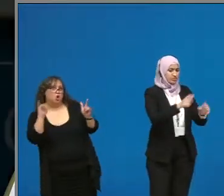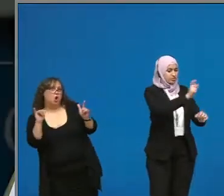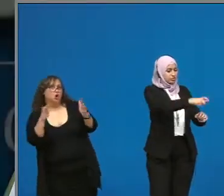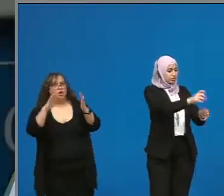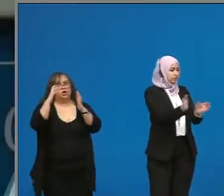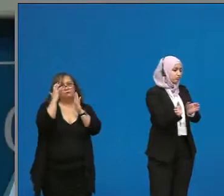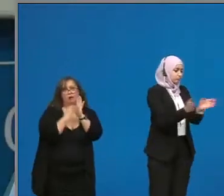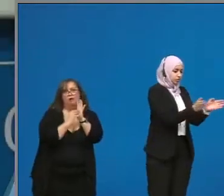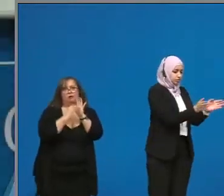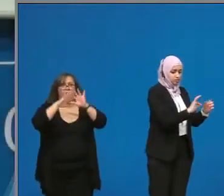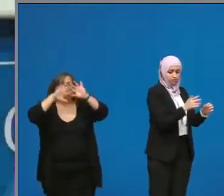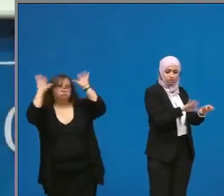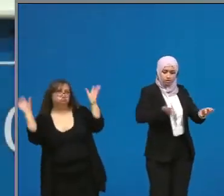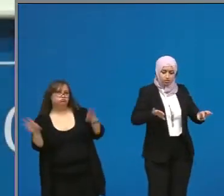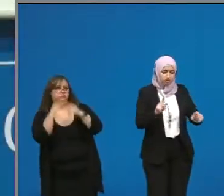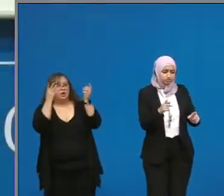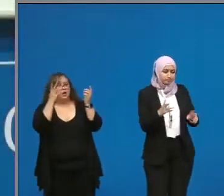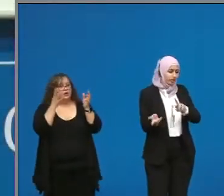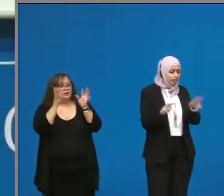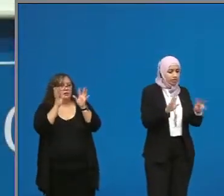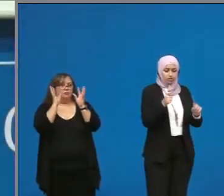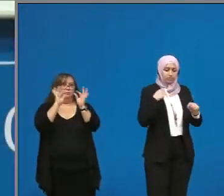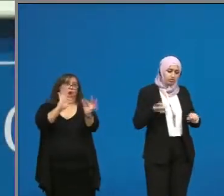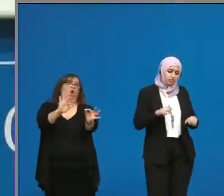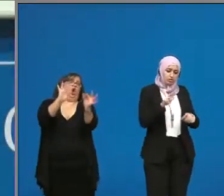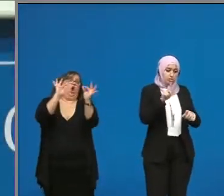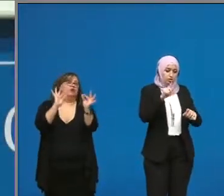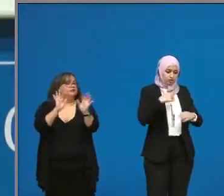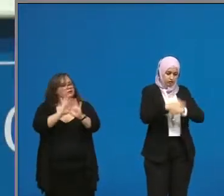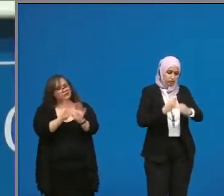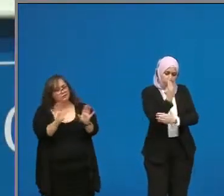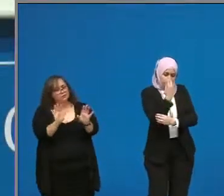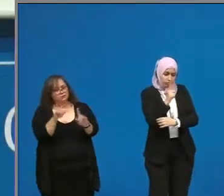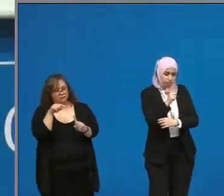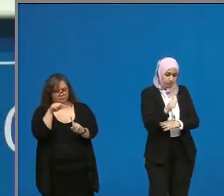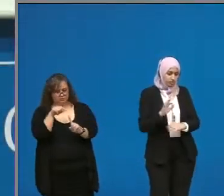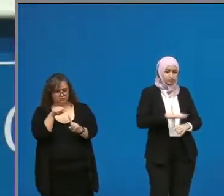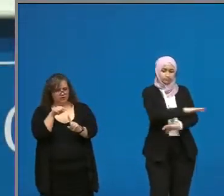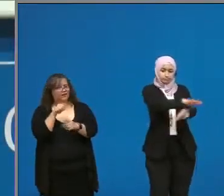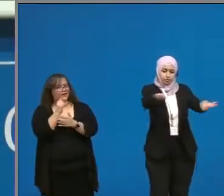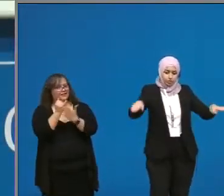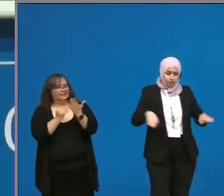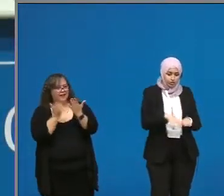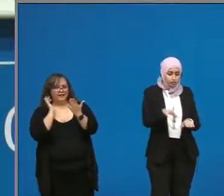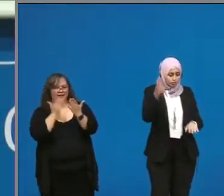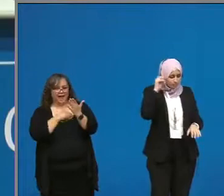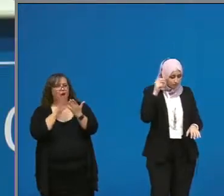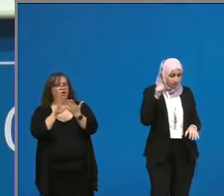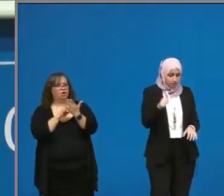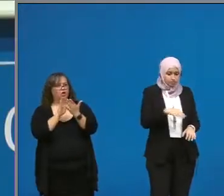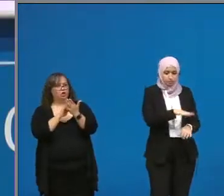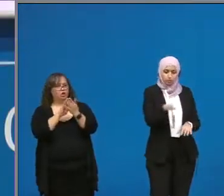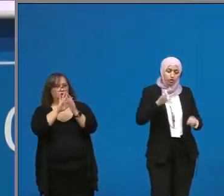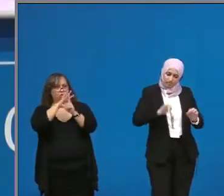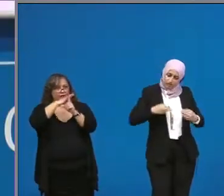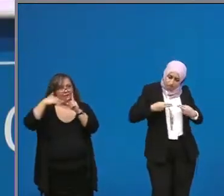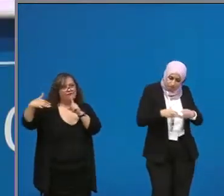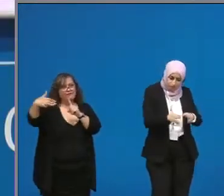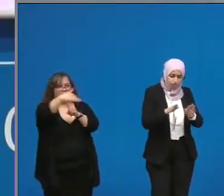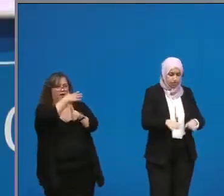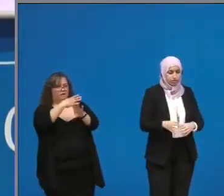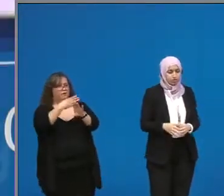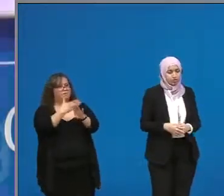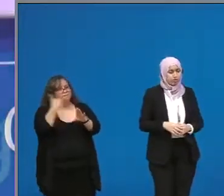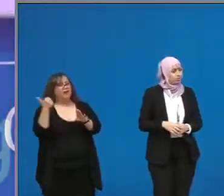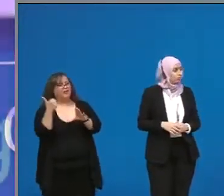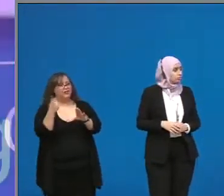is about designing our learning scenarios better and smarter to reach every learner. Now, the reality, of course, is